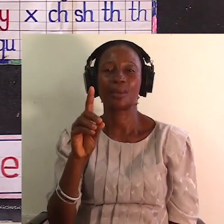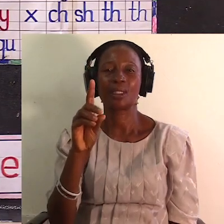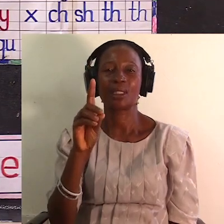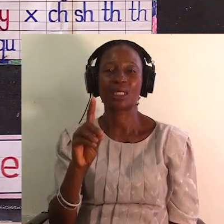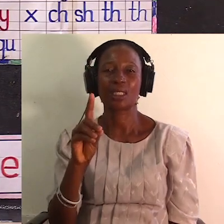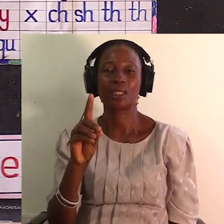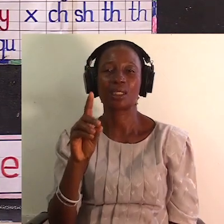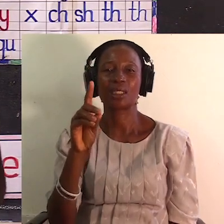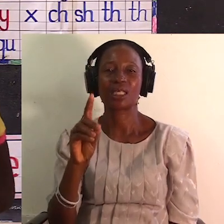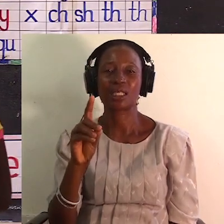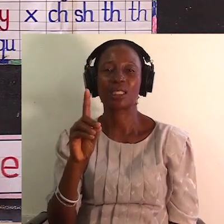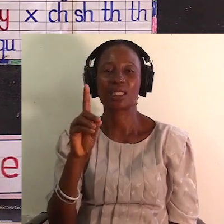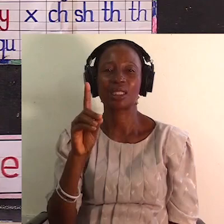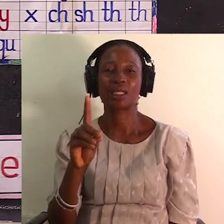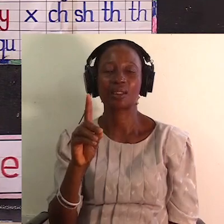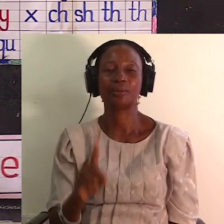D.